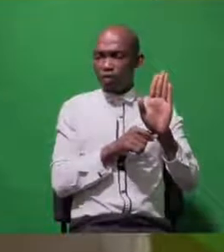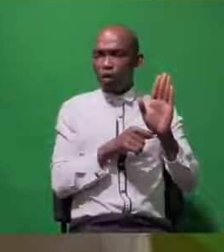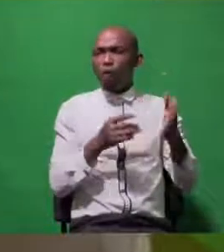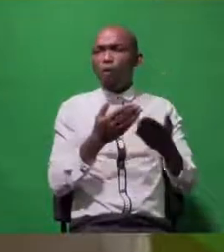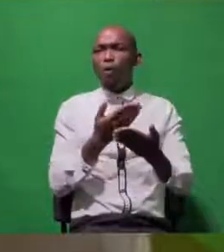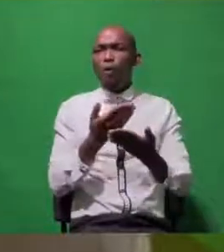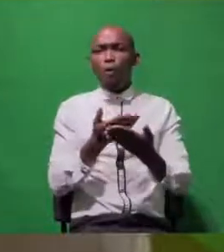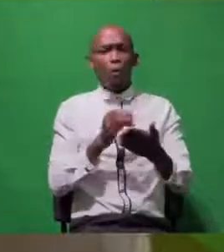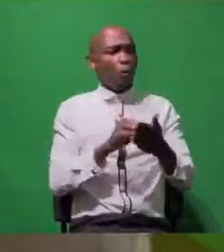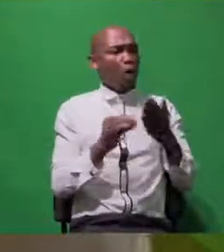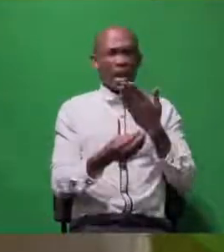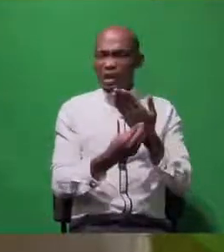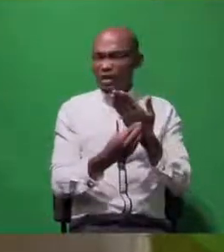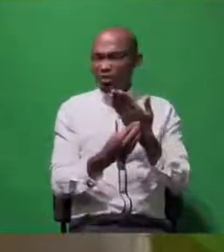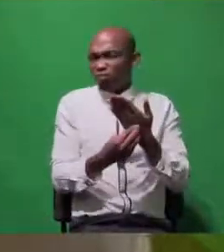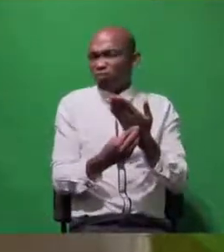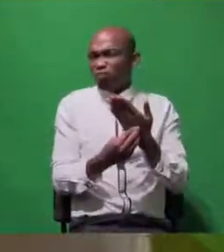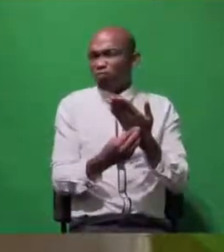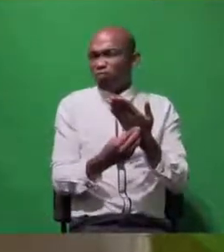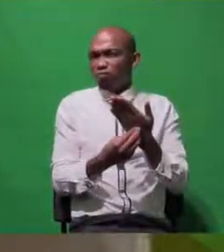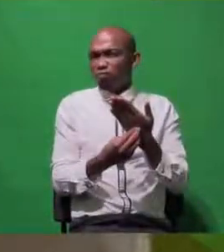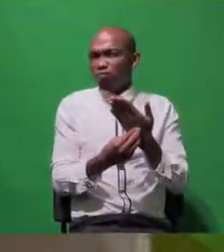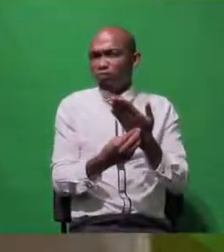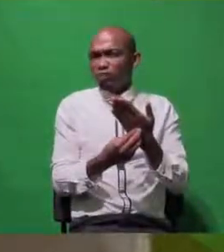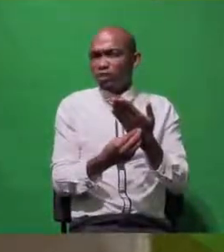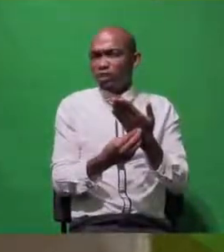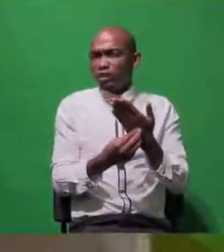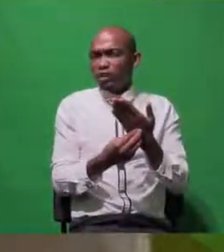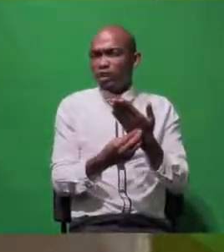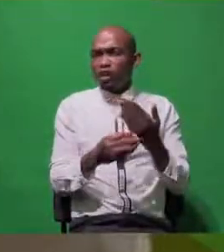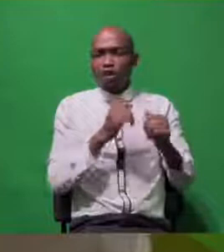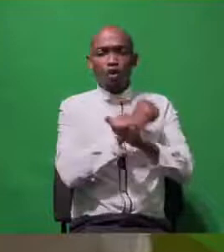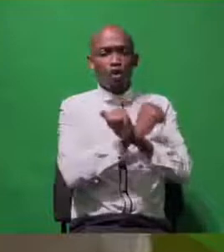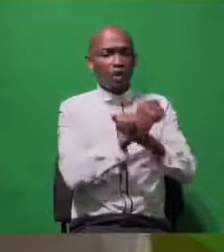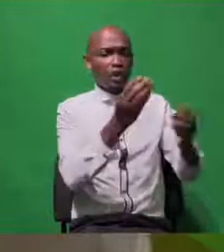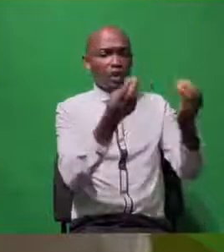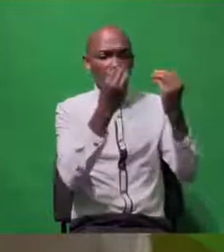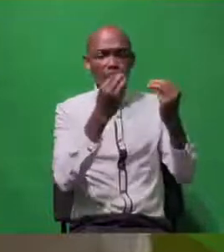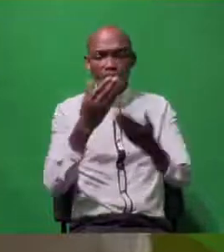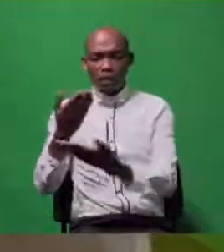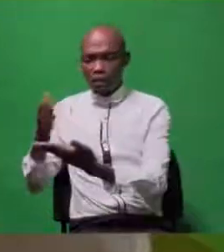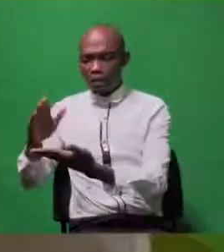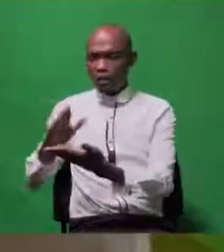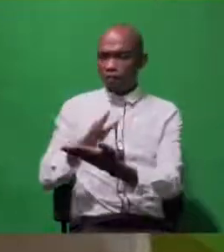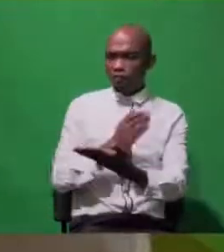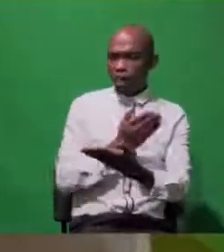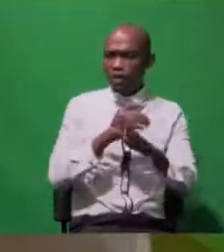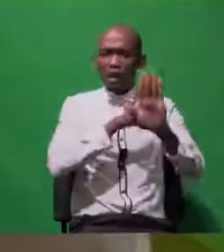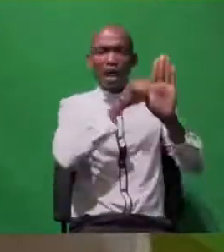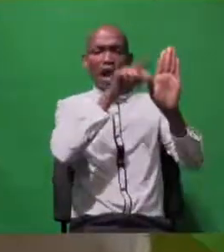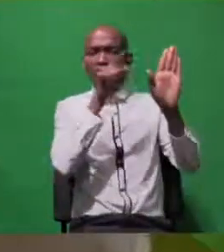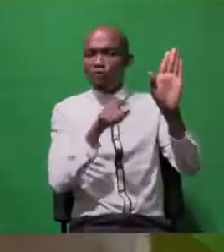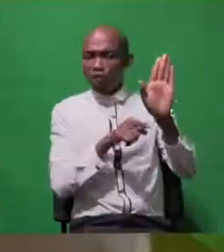education aimed to divide Africans? Why colonial education aimed at